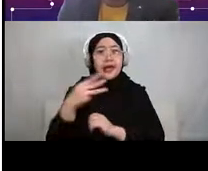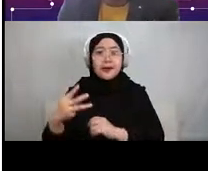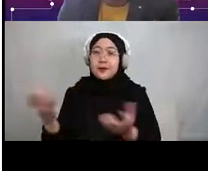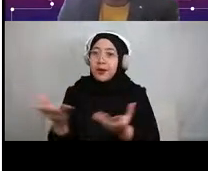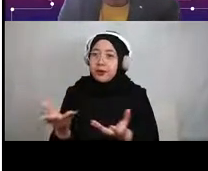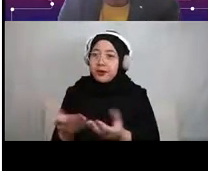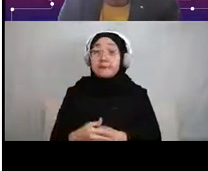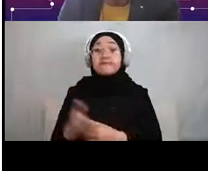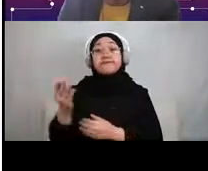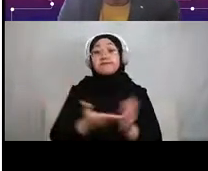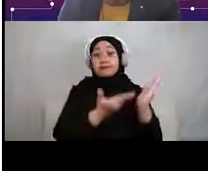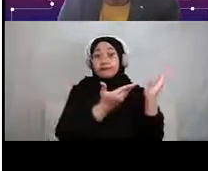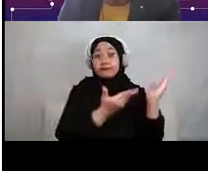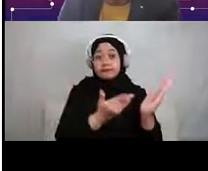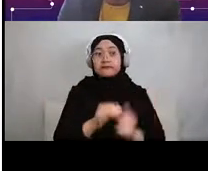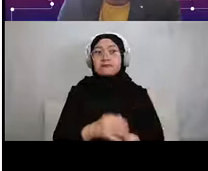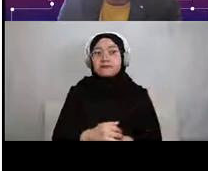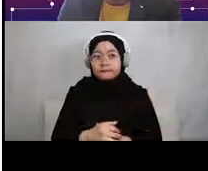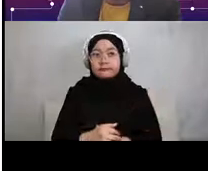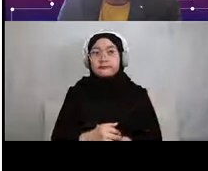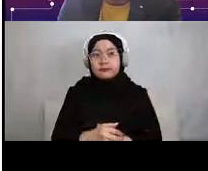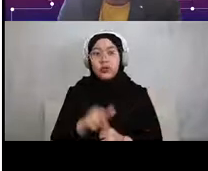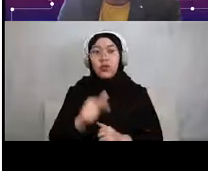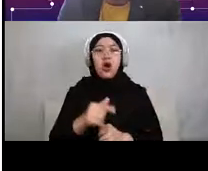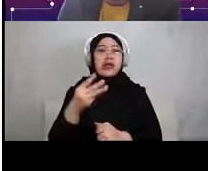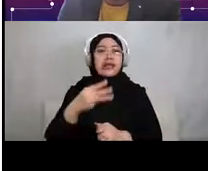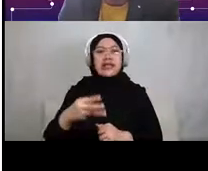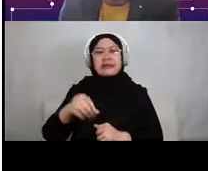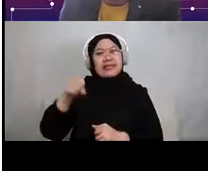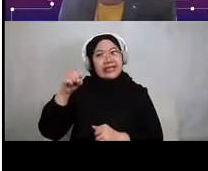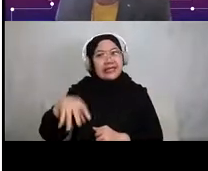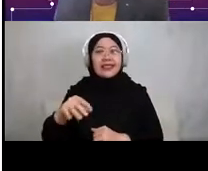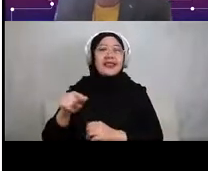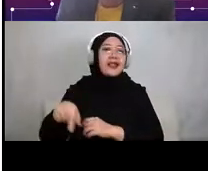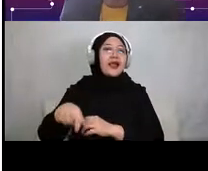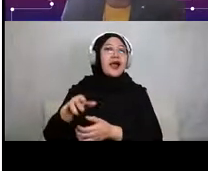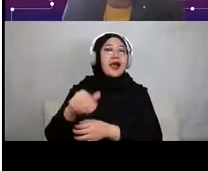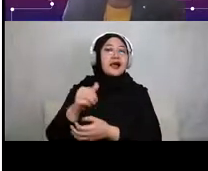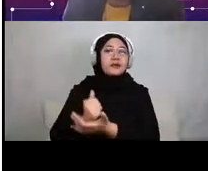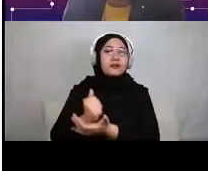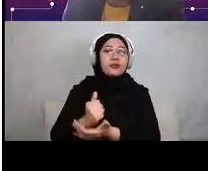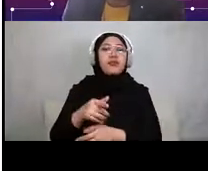are developed. We were given very rustic and